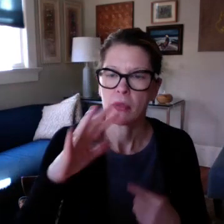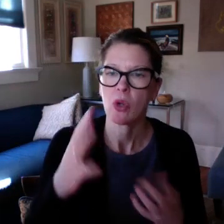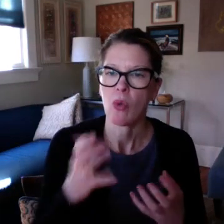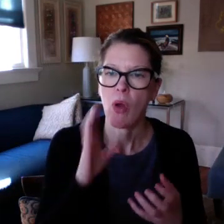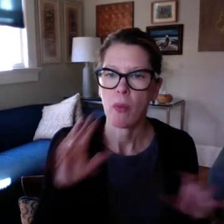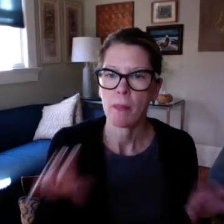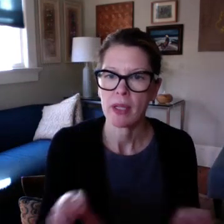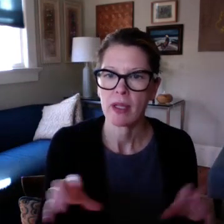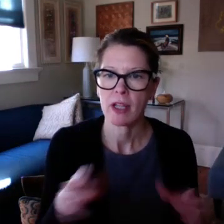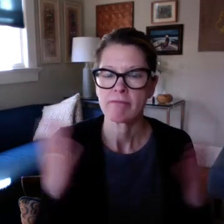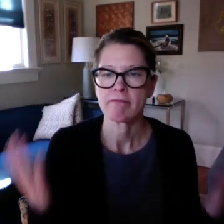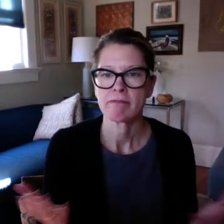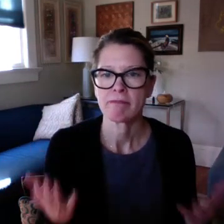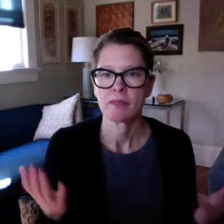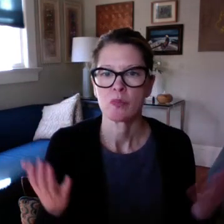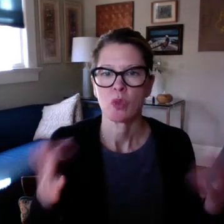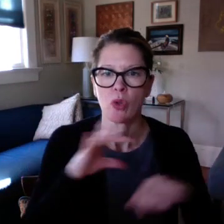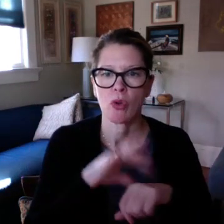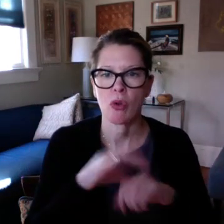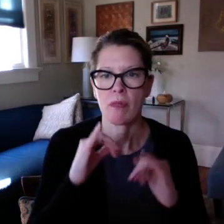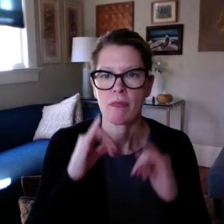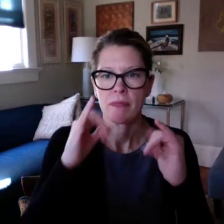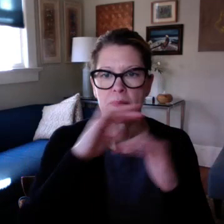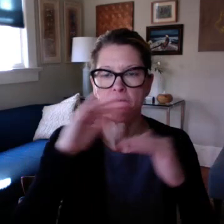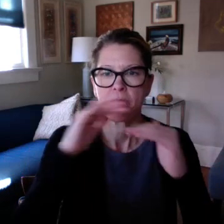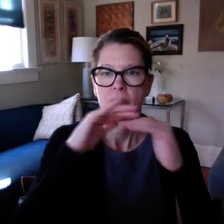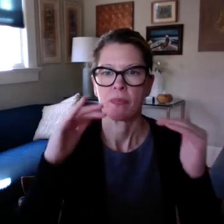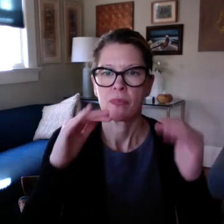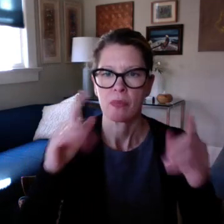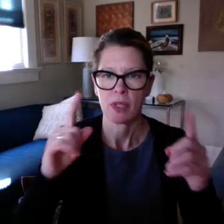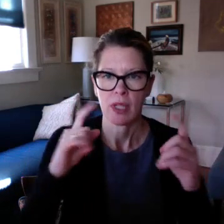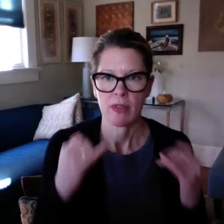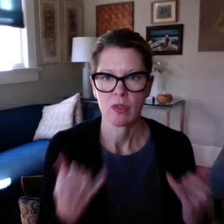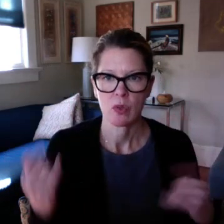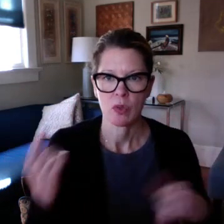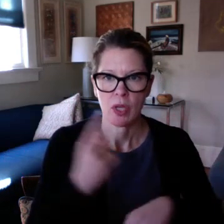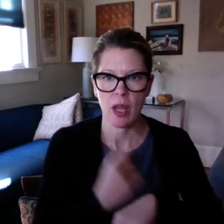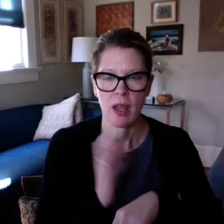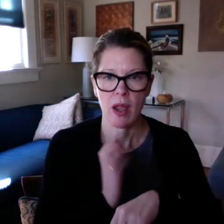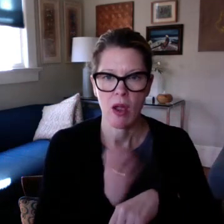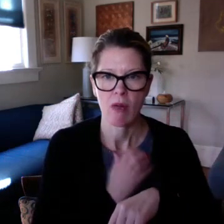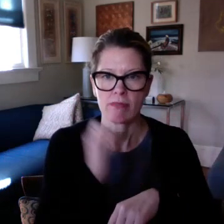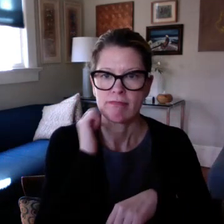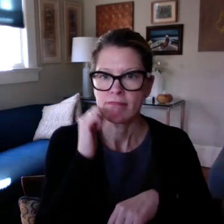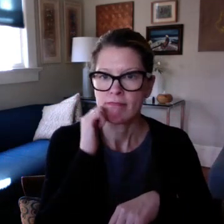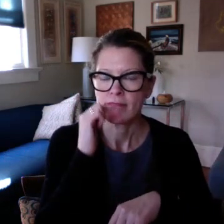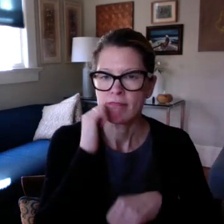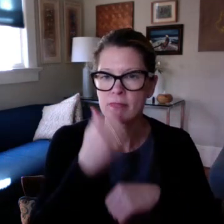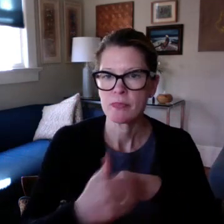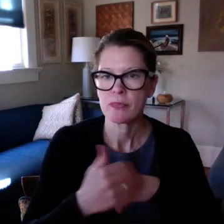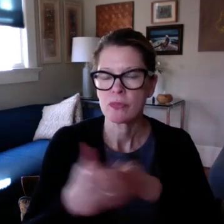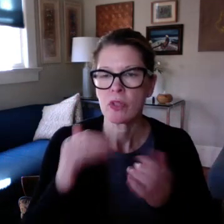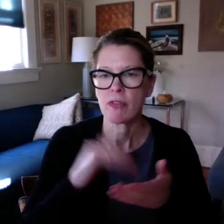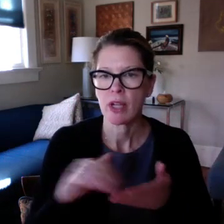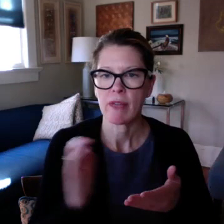done, on earth as it is in heaven. Give us this day our daily bread, and forgive us our